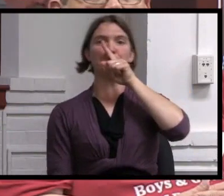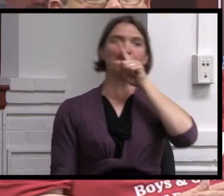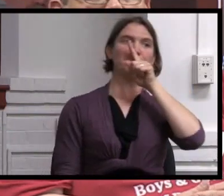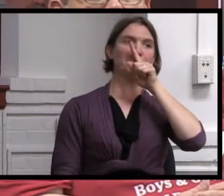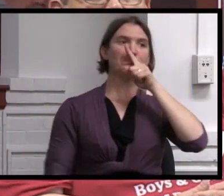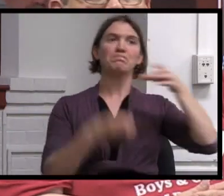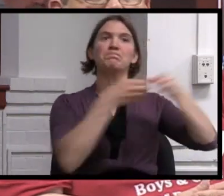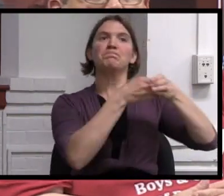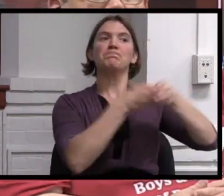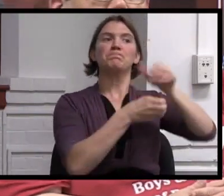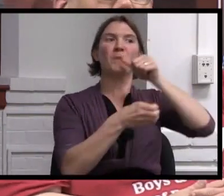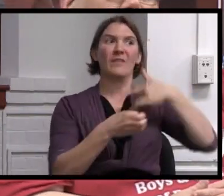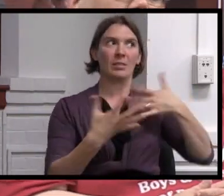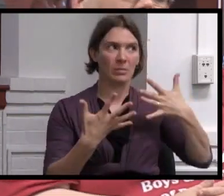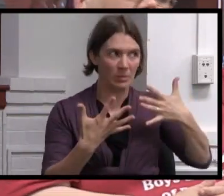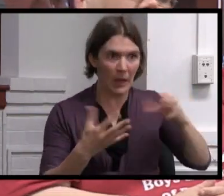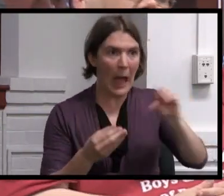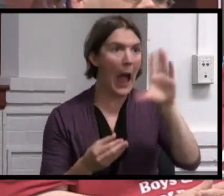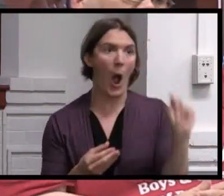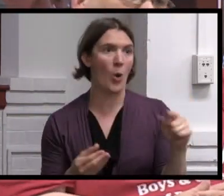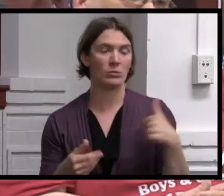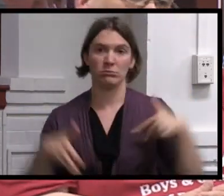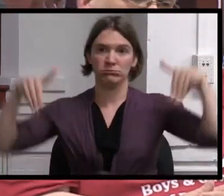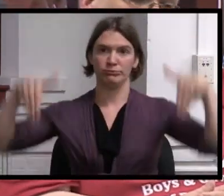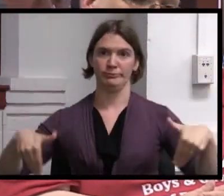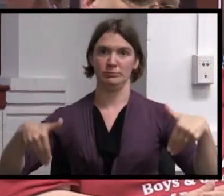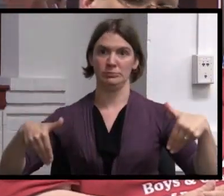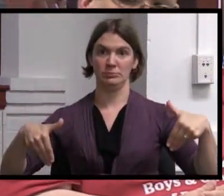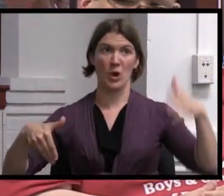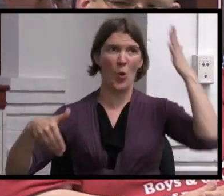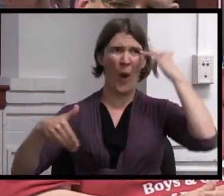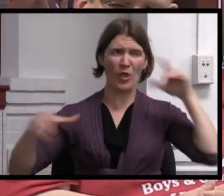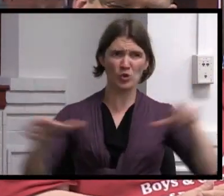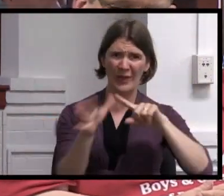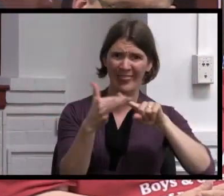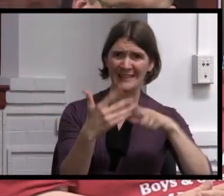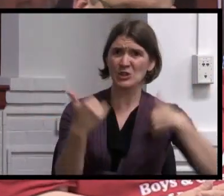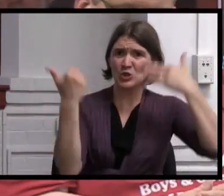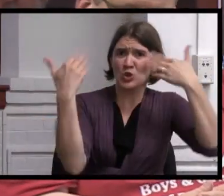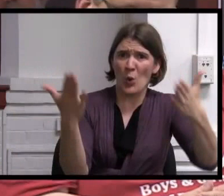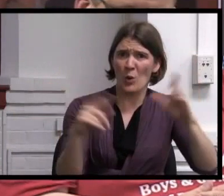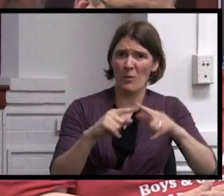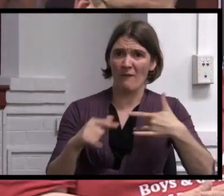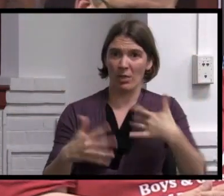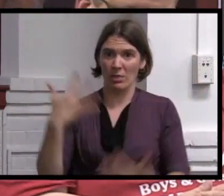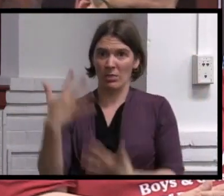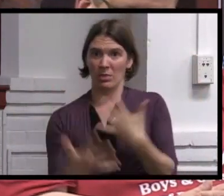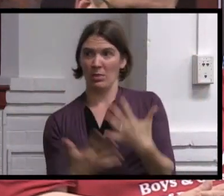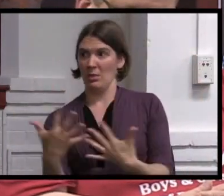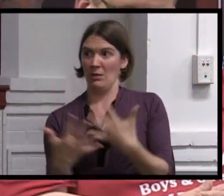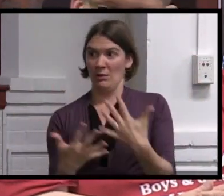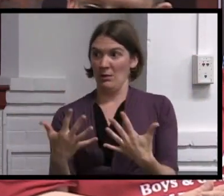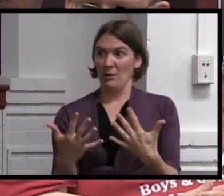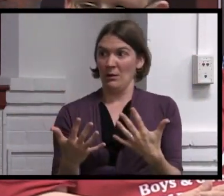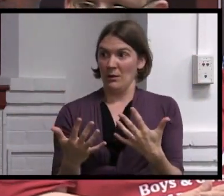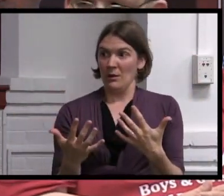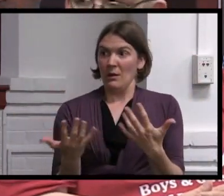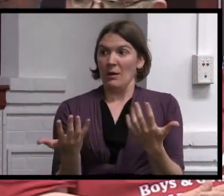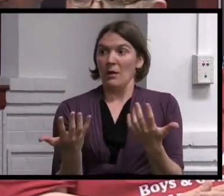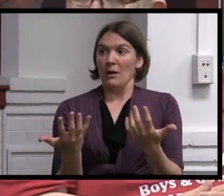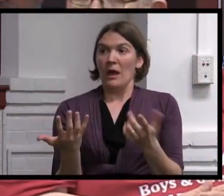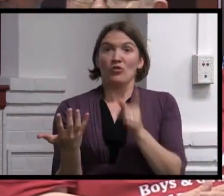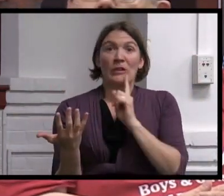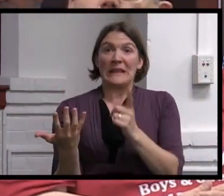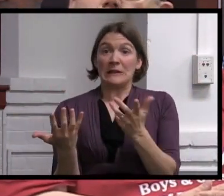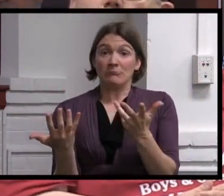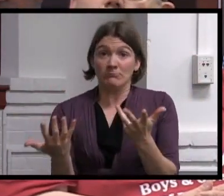proceedings. Hmm. So we literally don't know why they're doing what they're doing. And it's, you know, it's taken only 9 months to bring